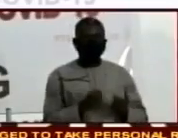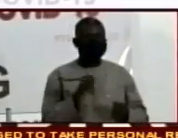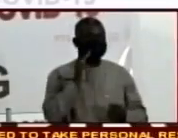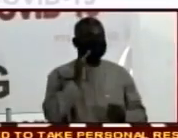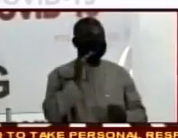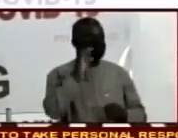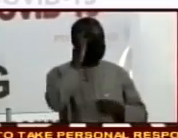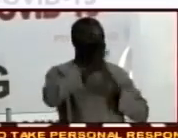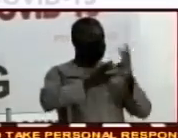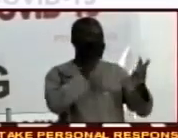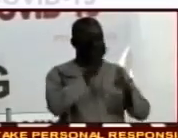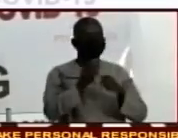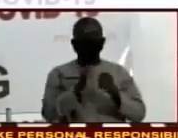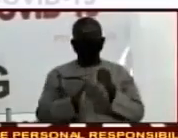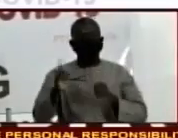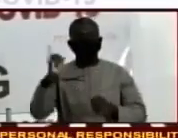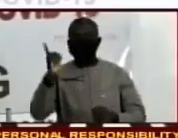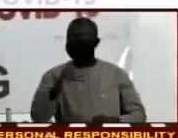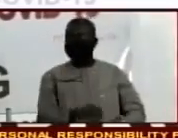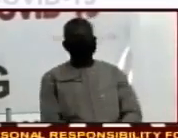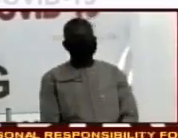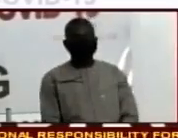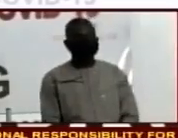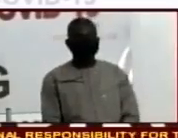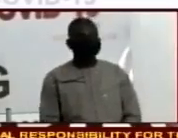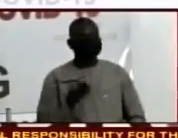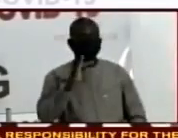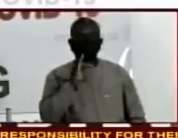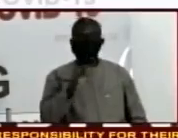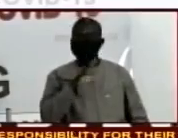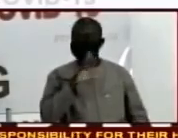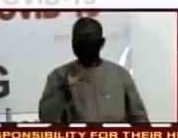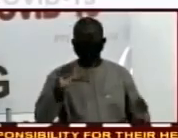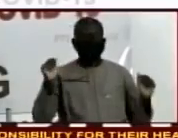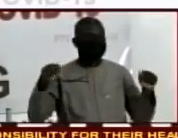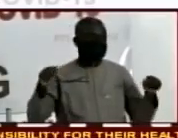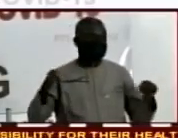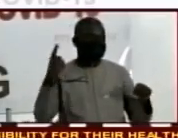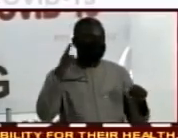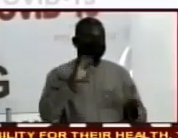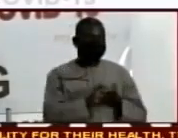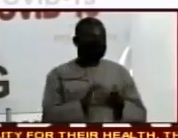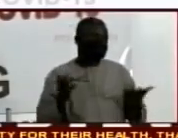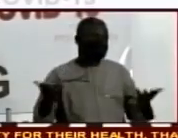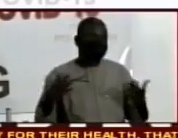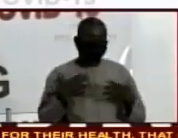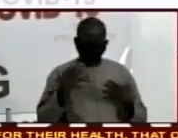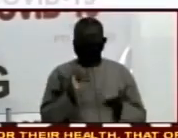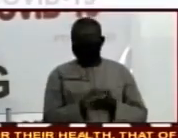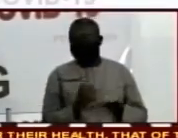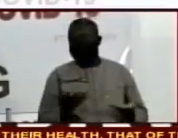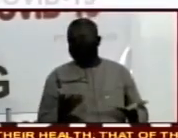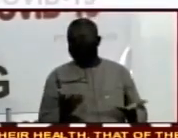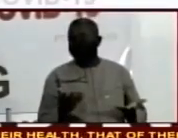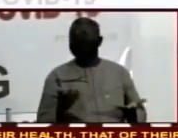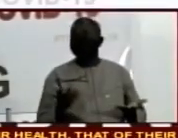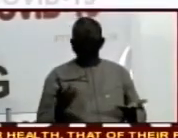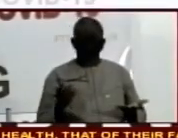over the world. I mean, I think it's not, there's no possibility, I'm afraid, of that. we